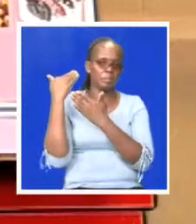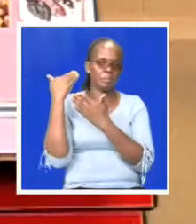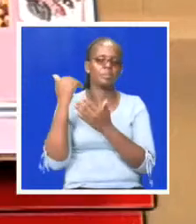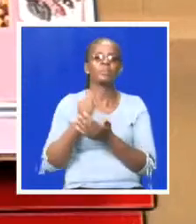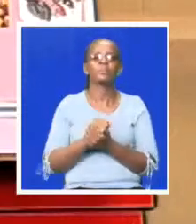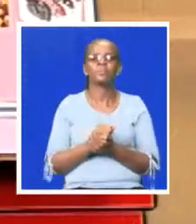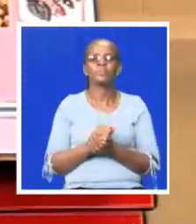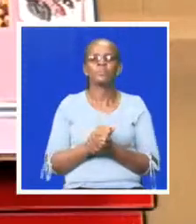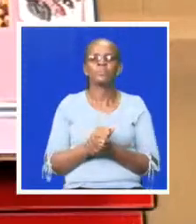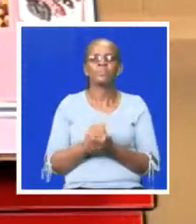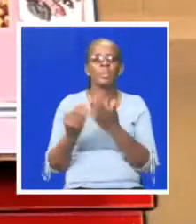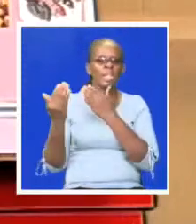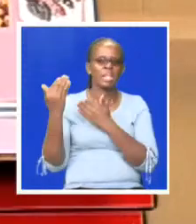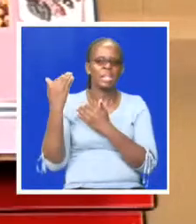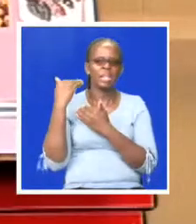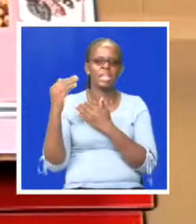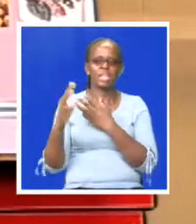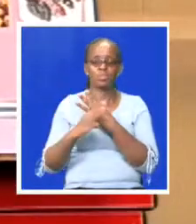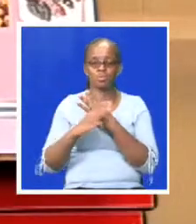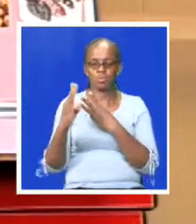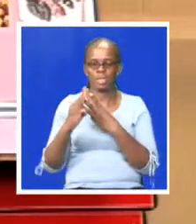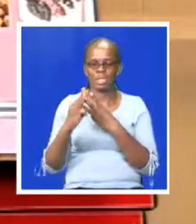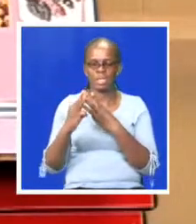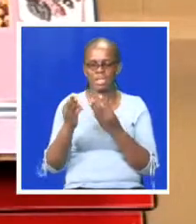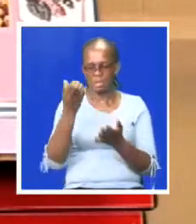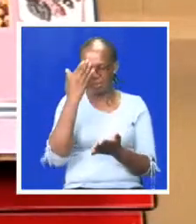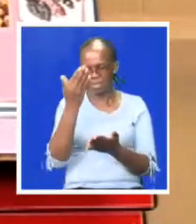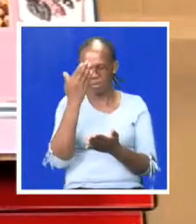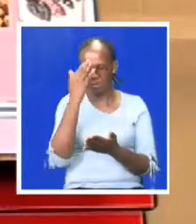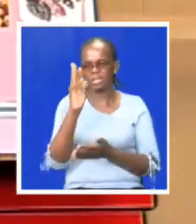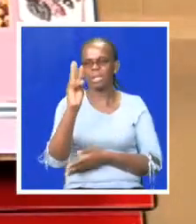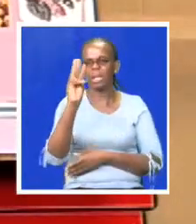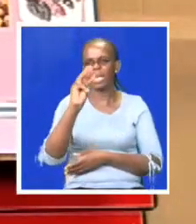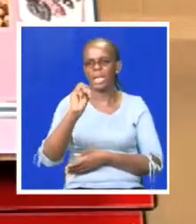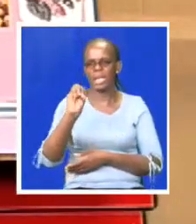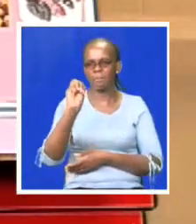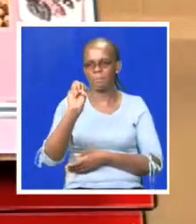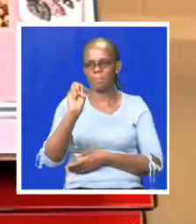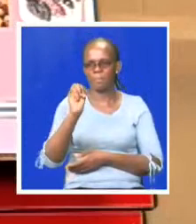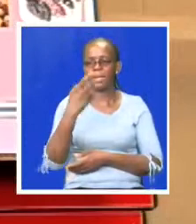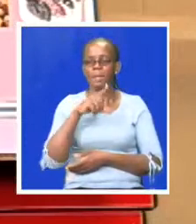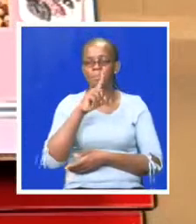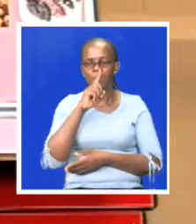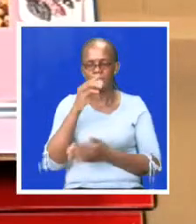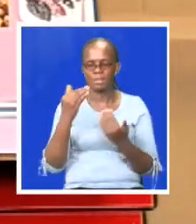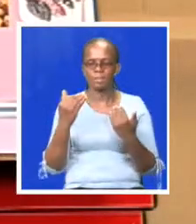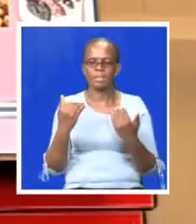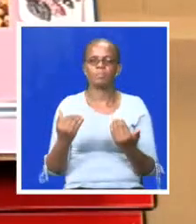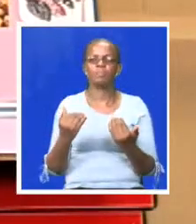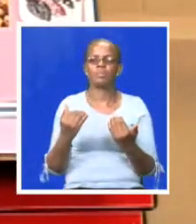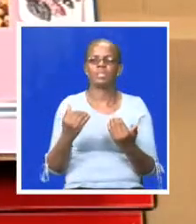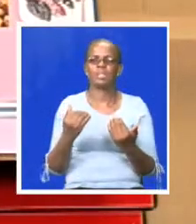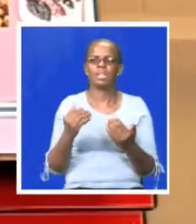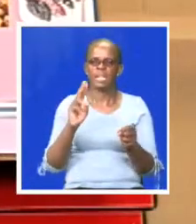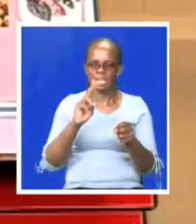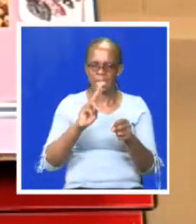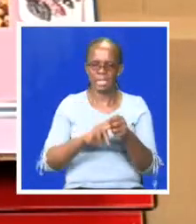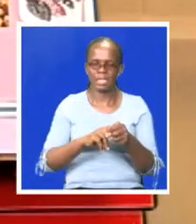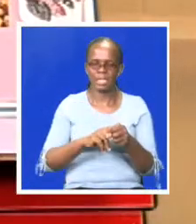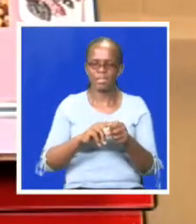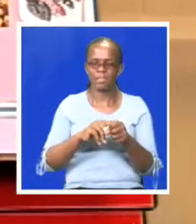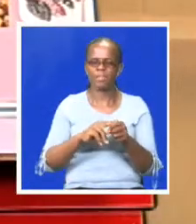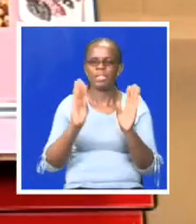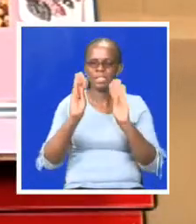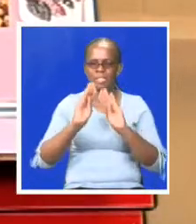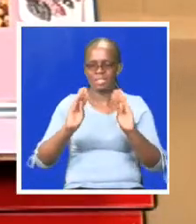week, we were talking about the letter M. Today, we are going to talk about another letter. But before we say the letter